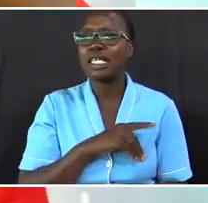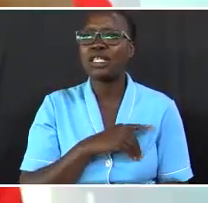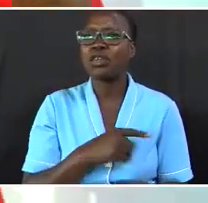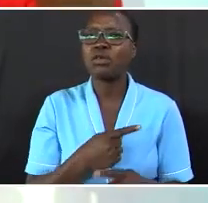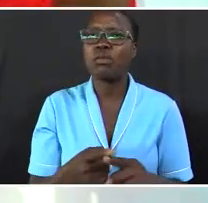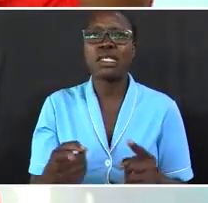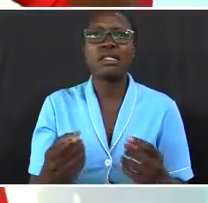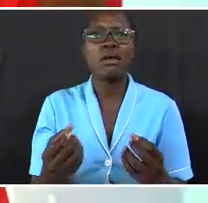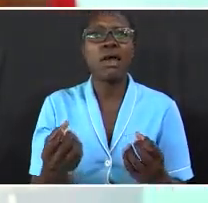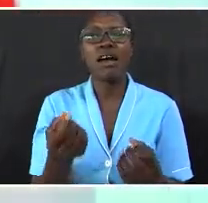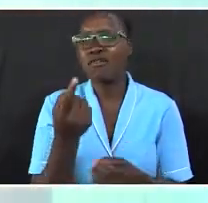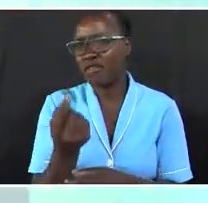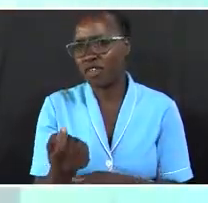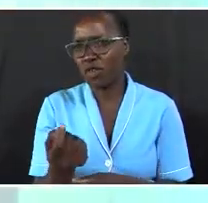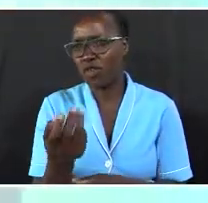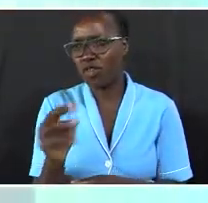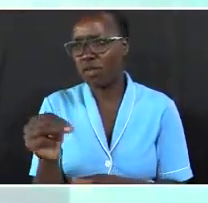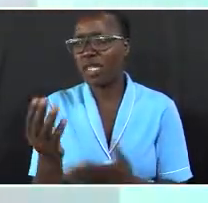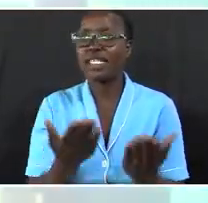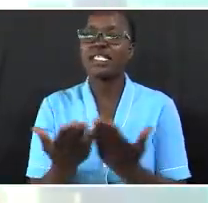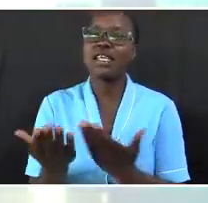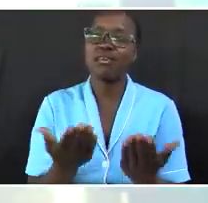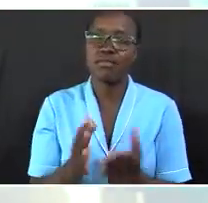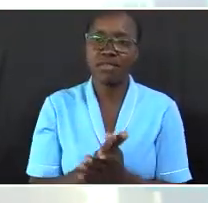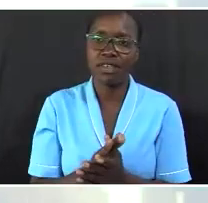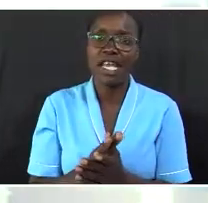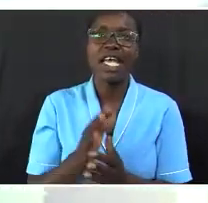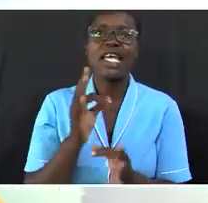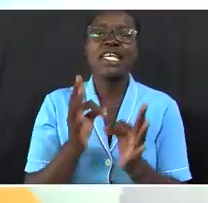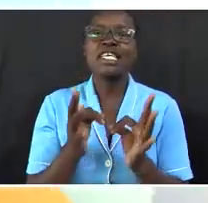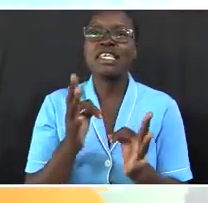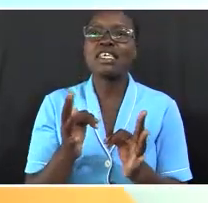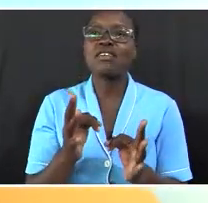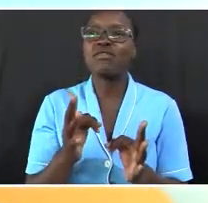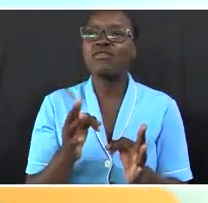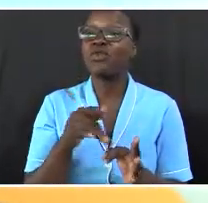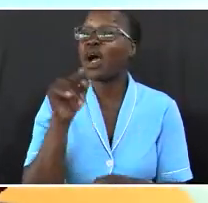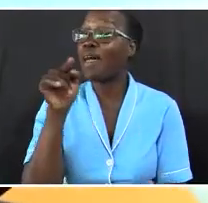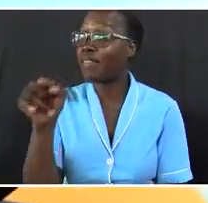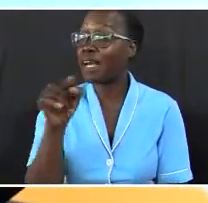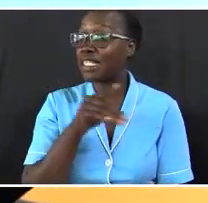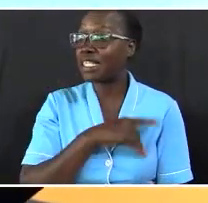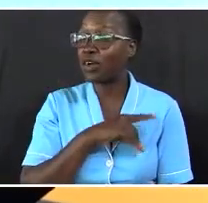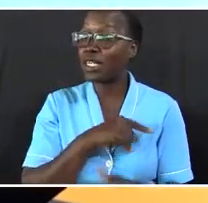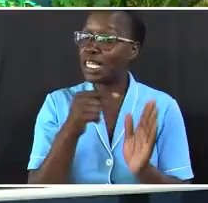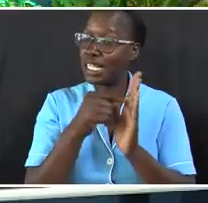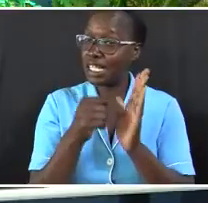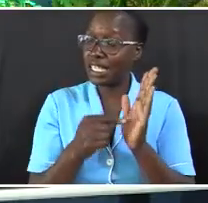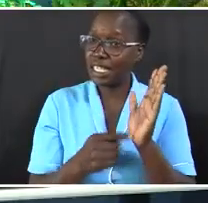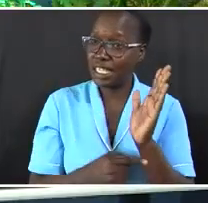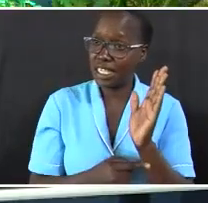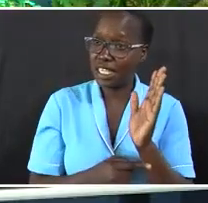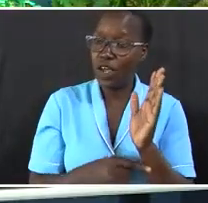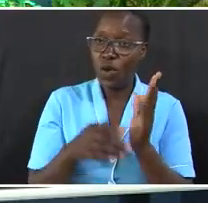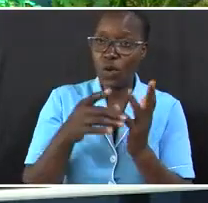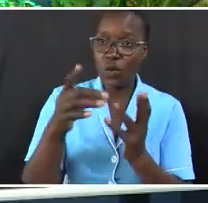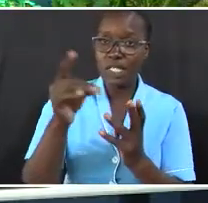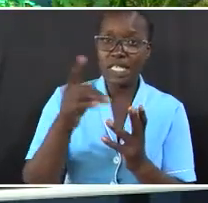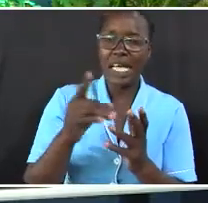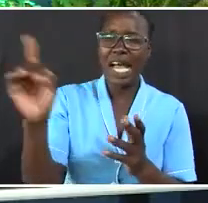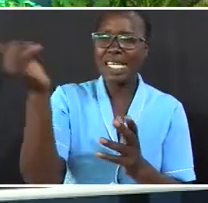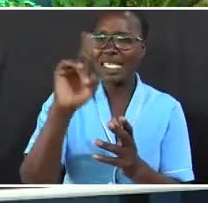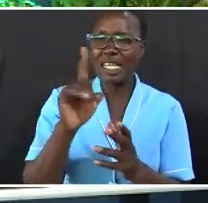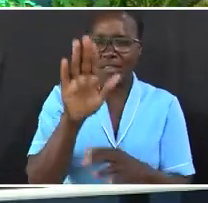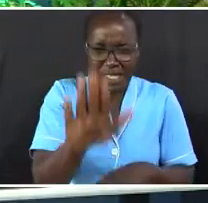have a handful of them that serve. Even if you are that deacon in the list who was elected and has